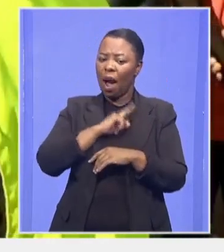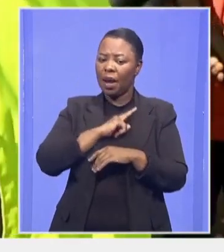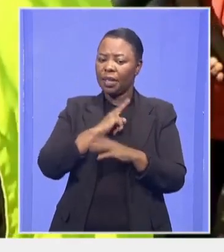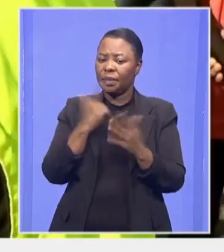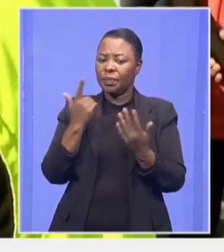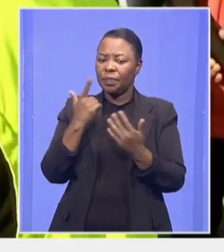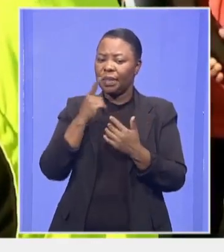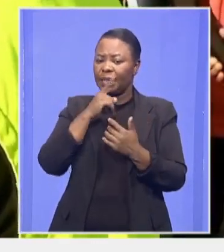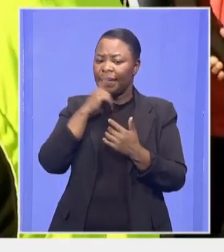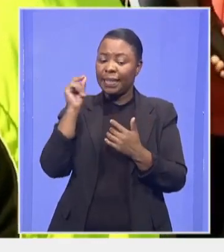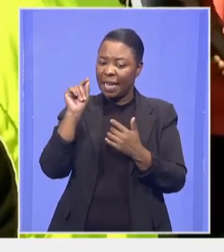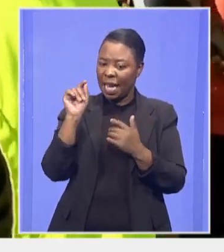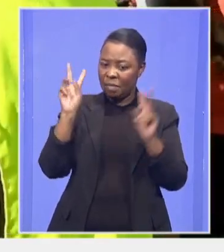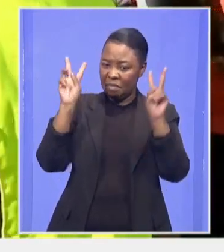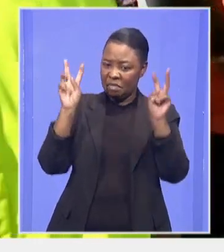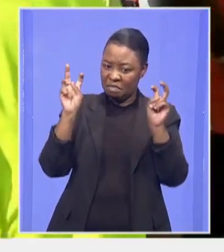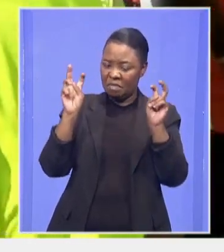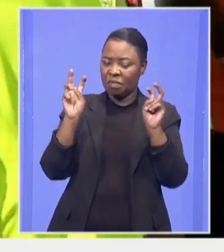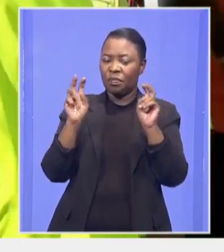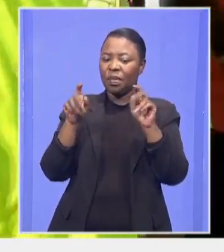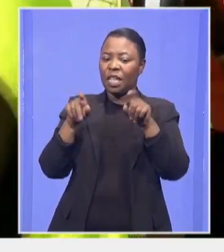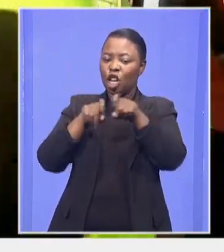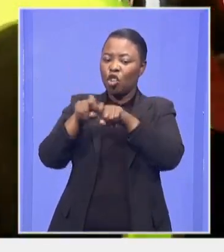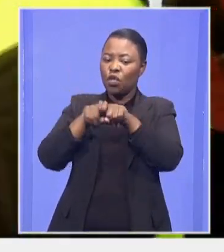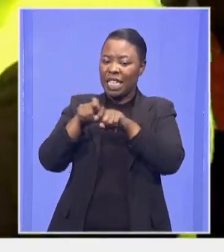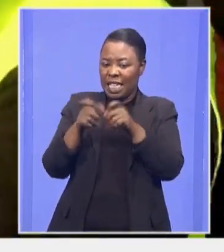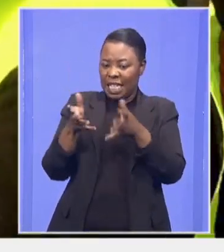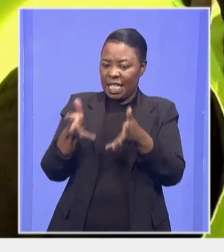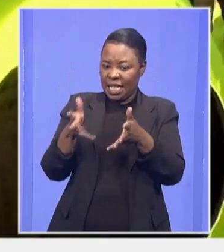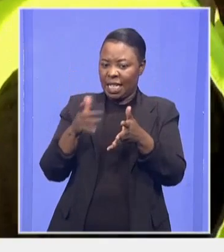this particular race as a slave race